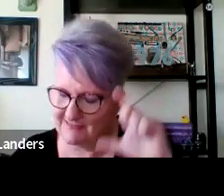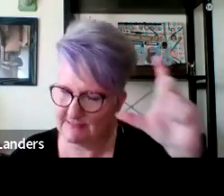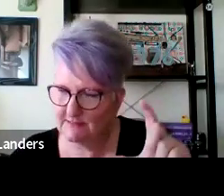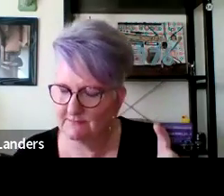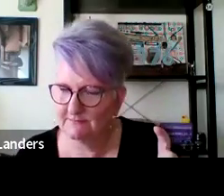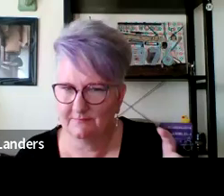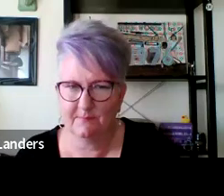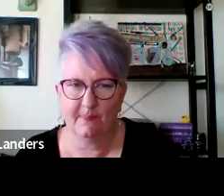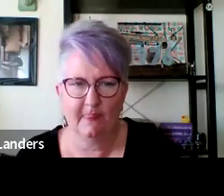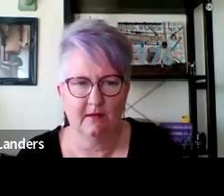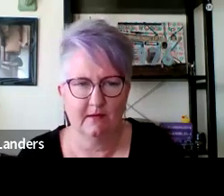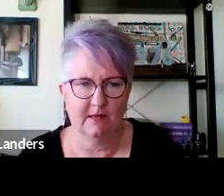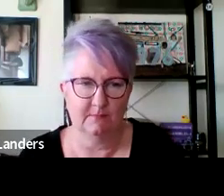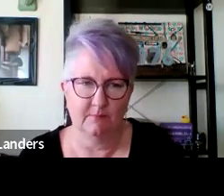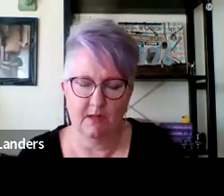little boxes.